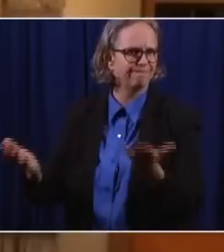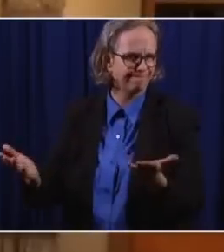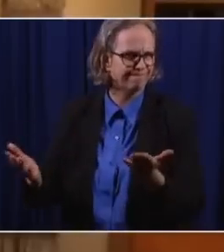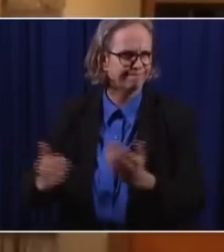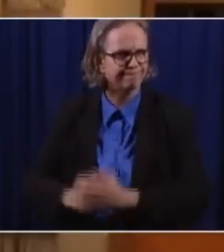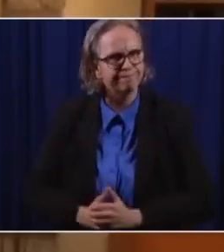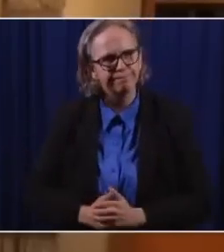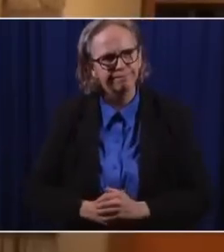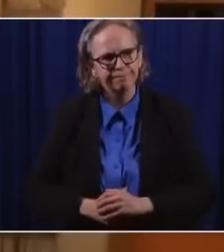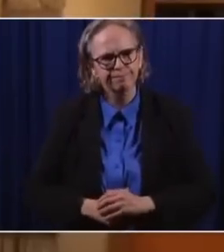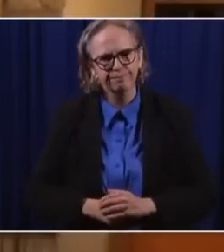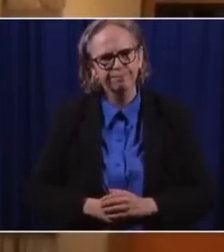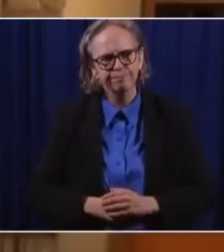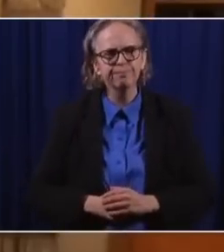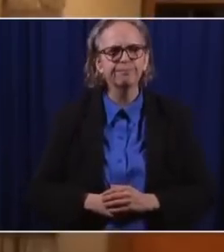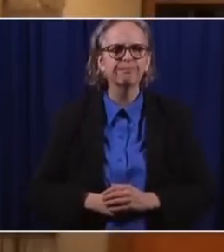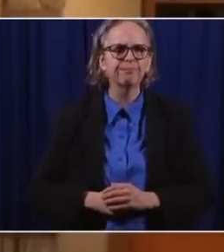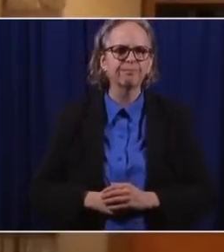slide in regard to